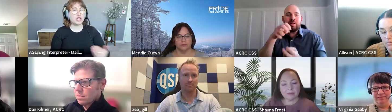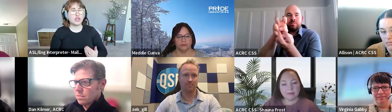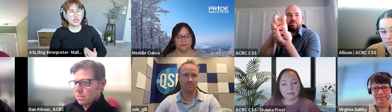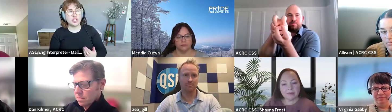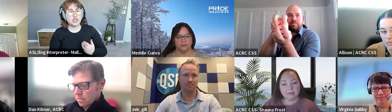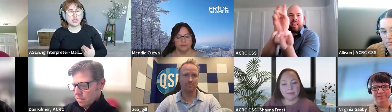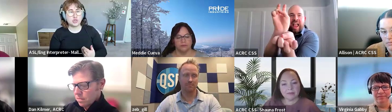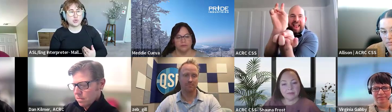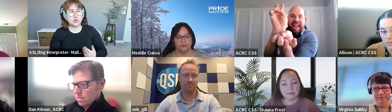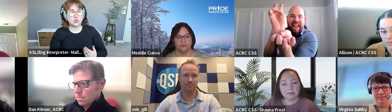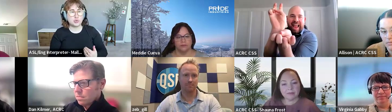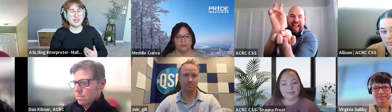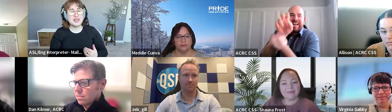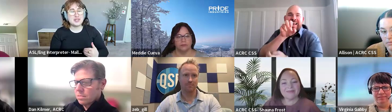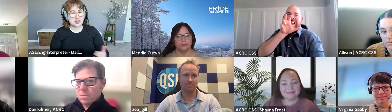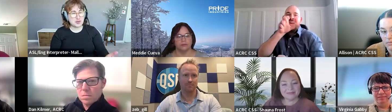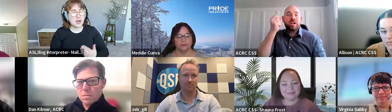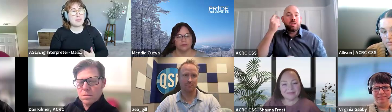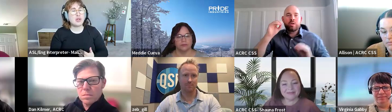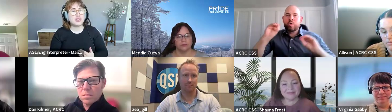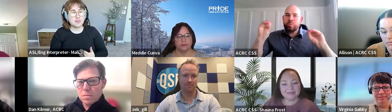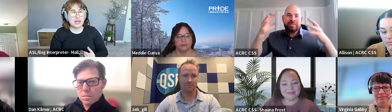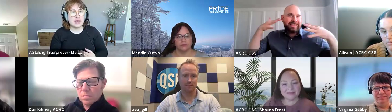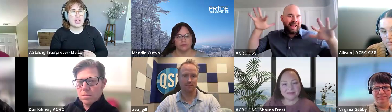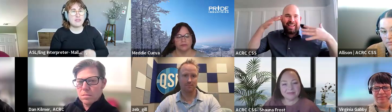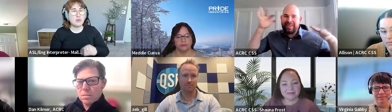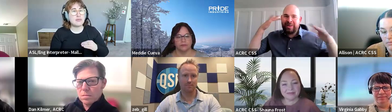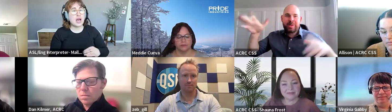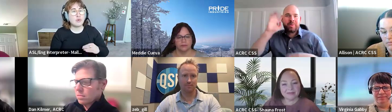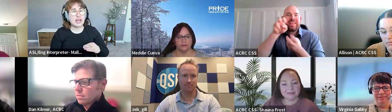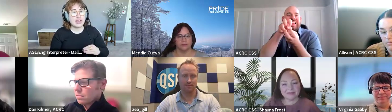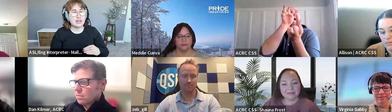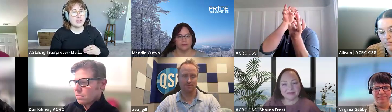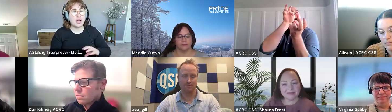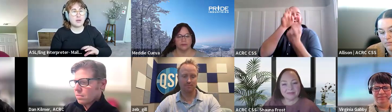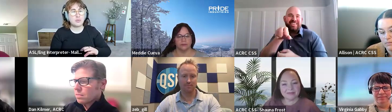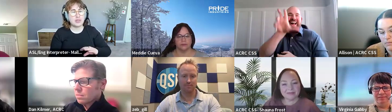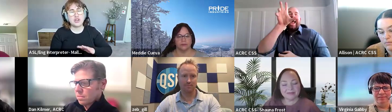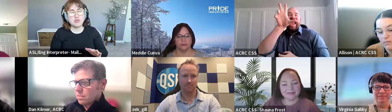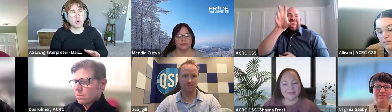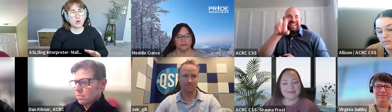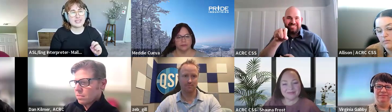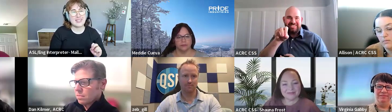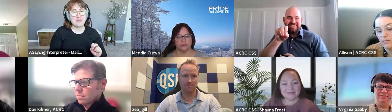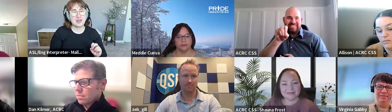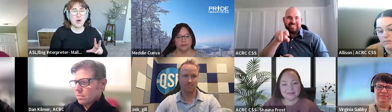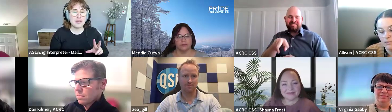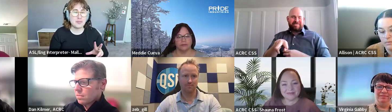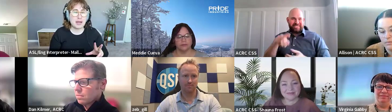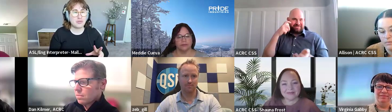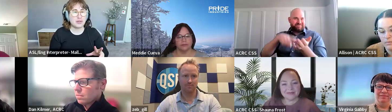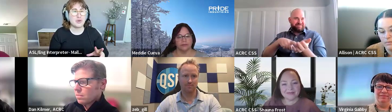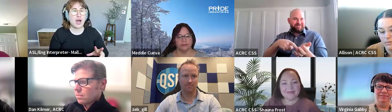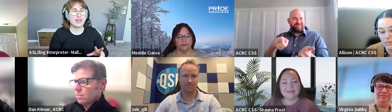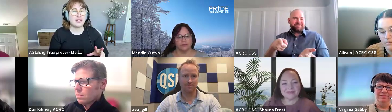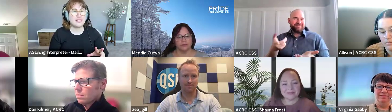cat would learn to come up close to me and they would meow again, but with no noise, and they would open